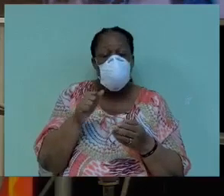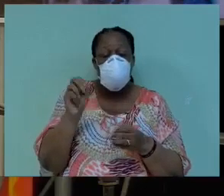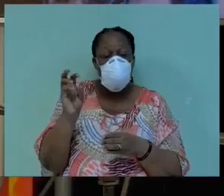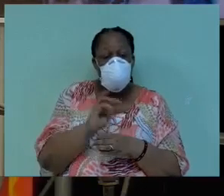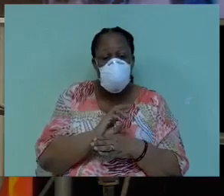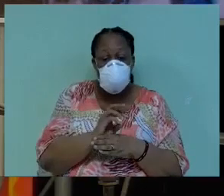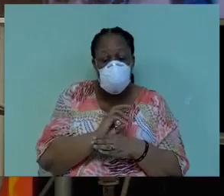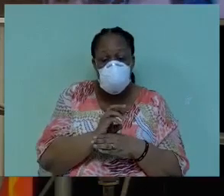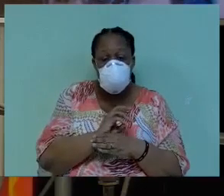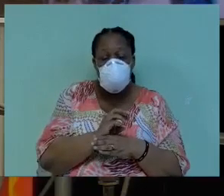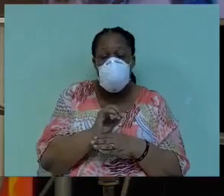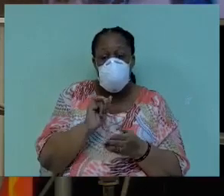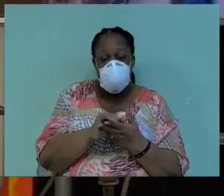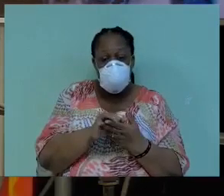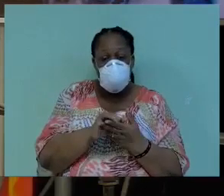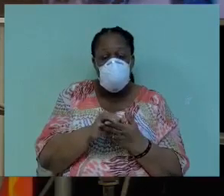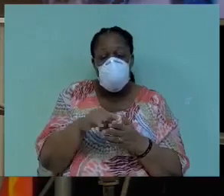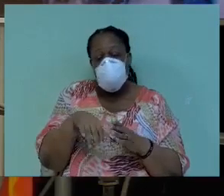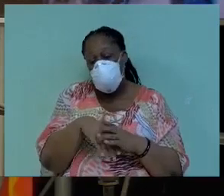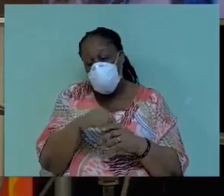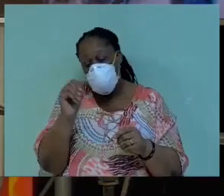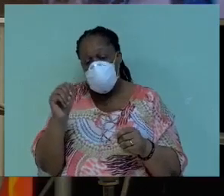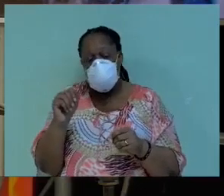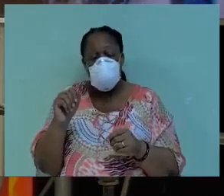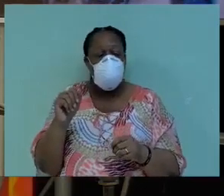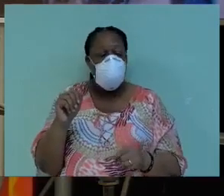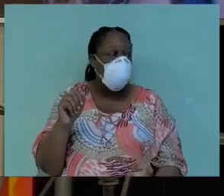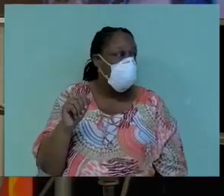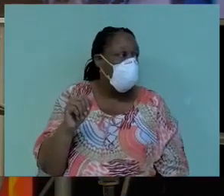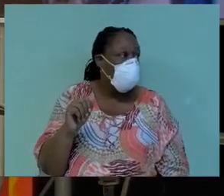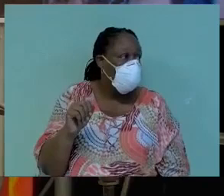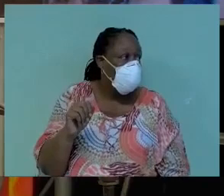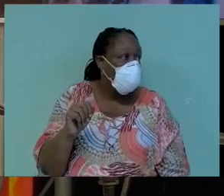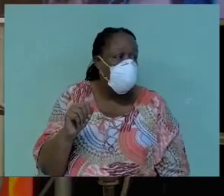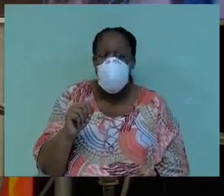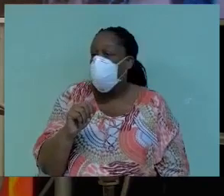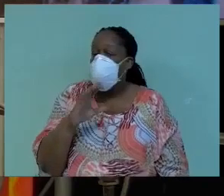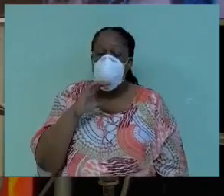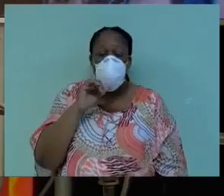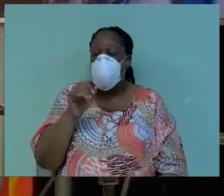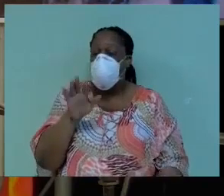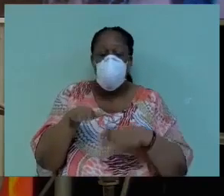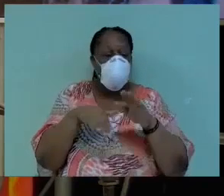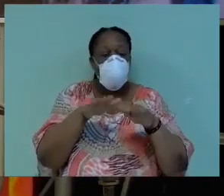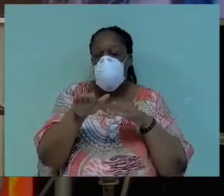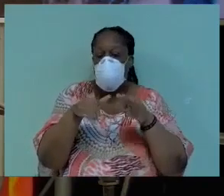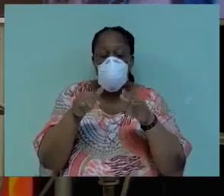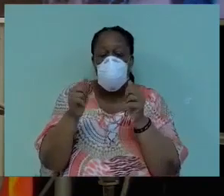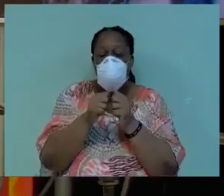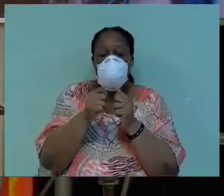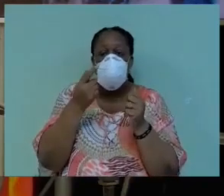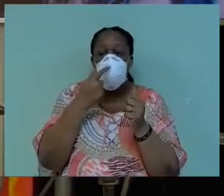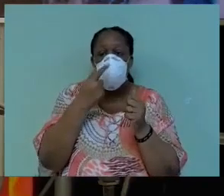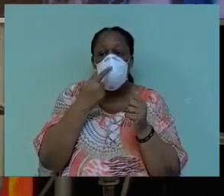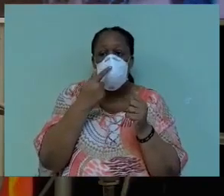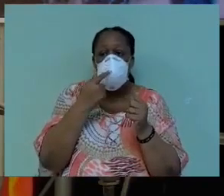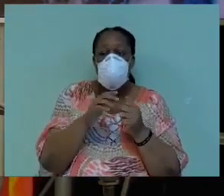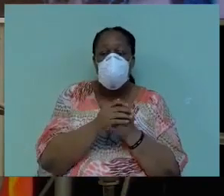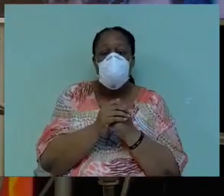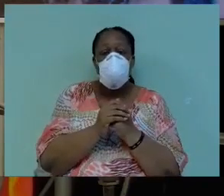this COVID-19 pandemic for someone to be walking around, walking long distances with an